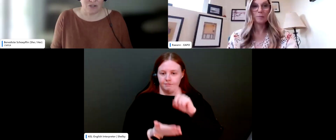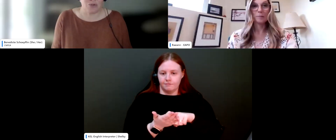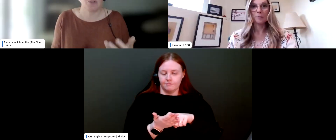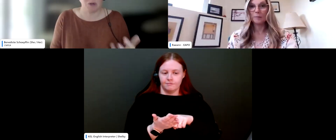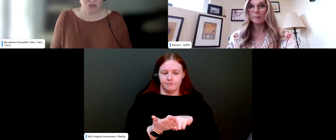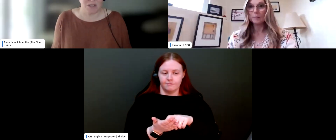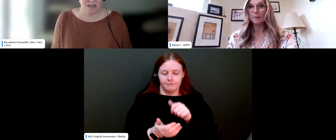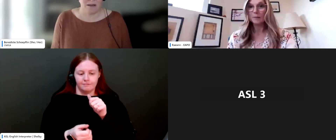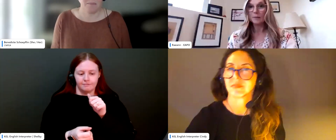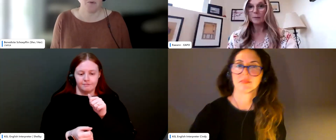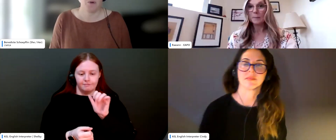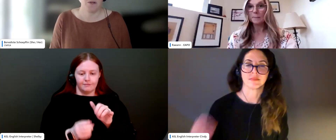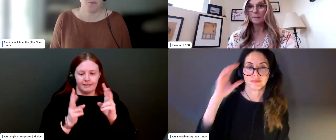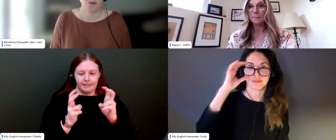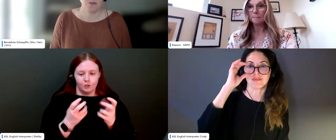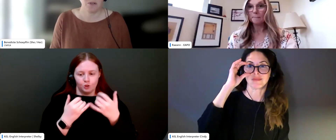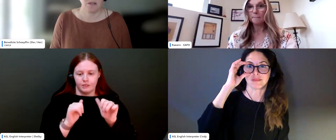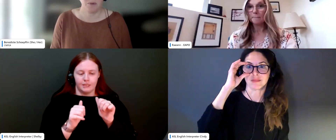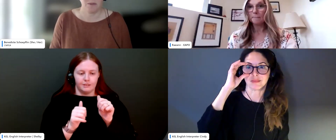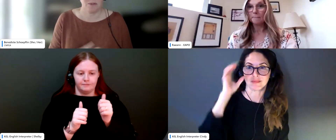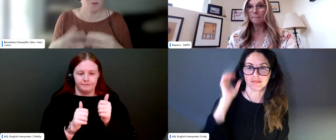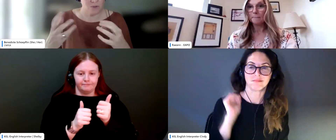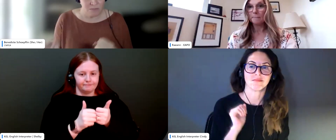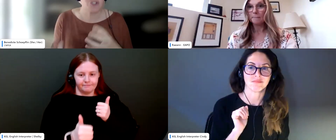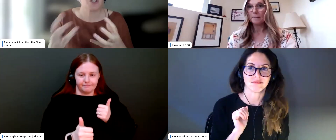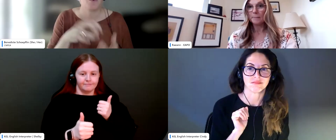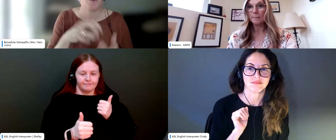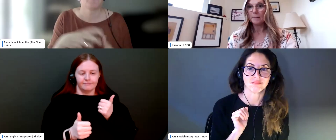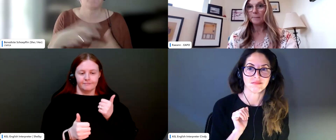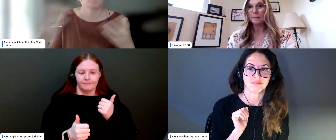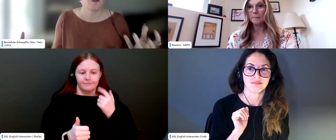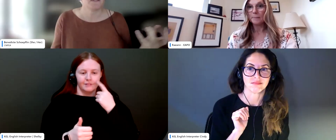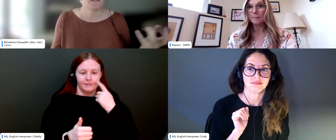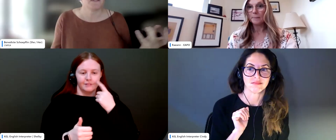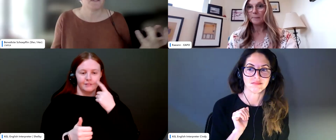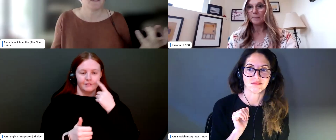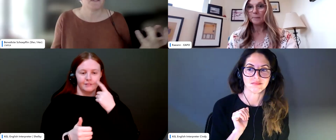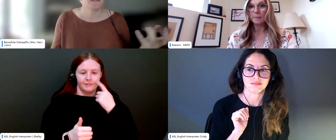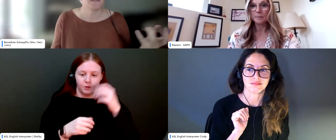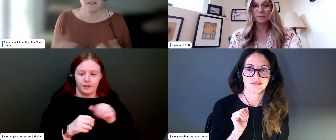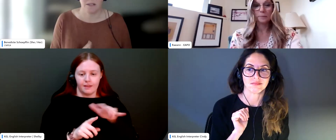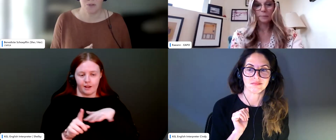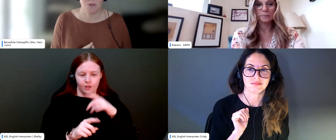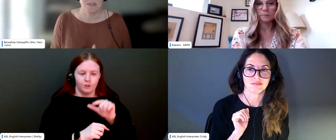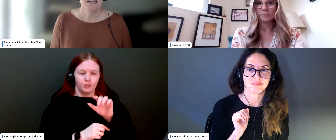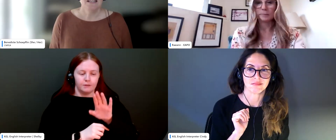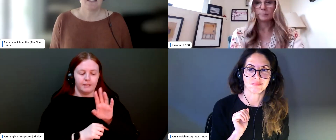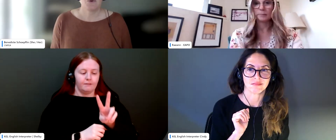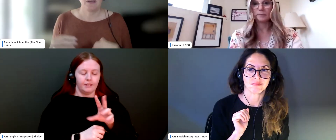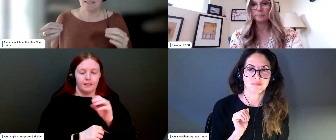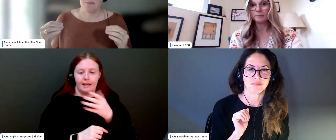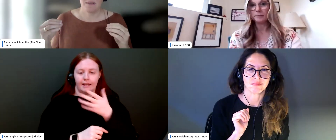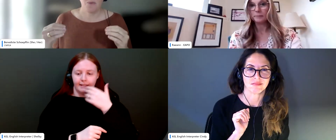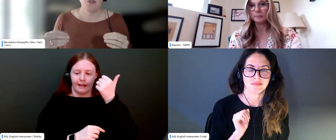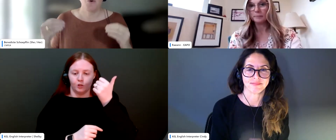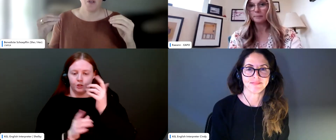under-addressed issue, especially when we're talking about, dementia within the context of GBV and elder abuse. So that